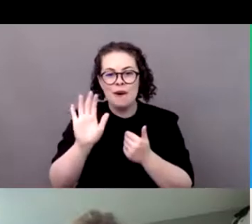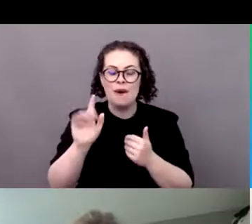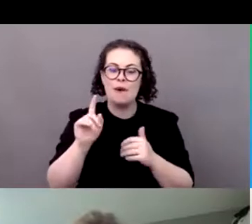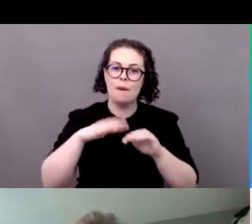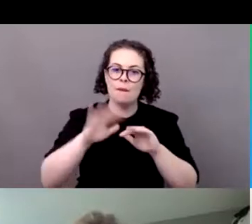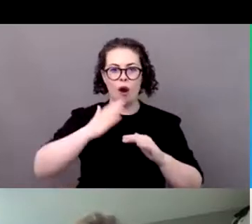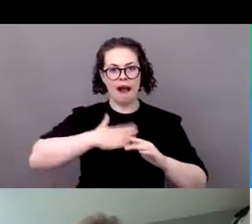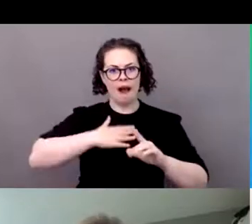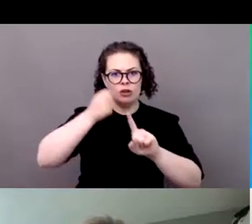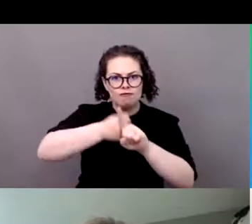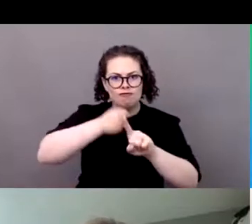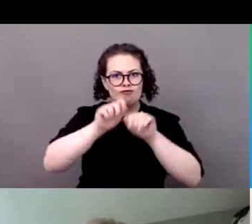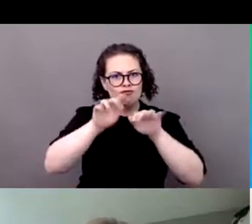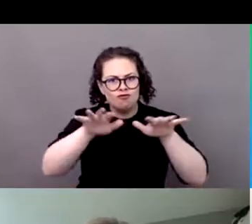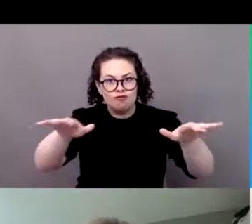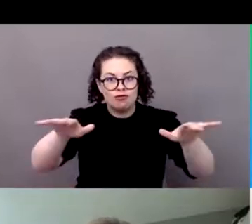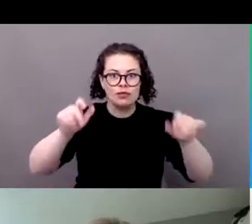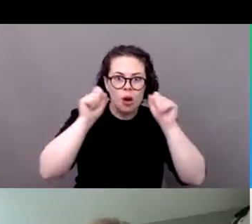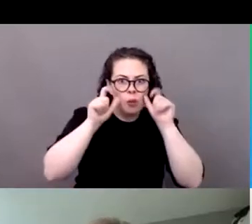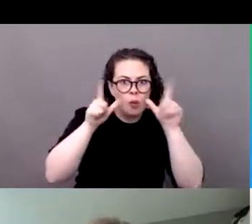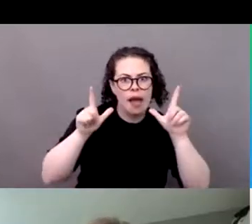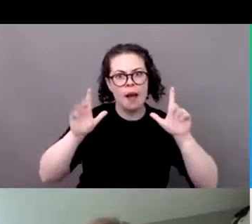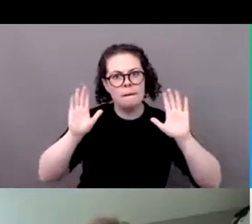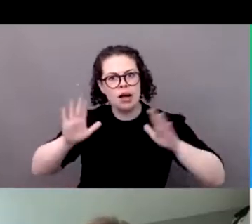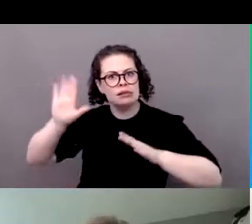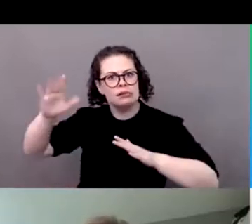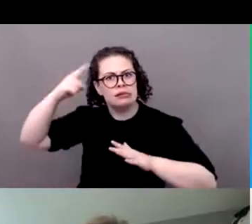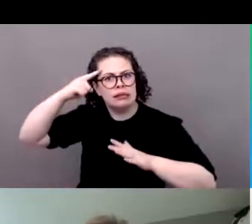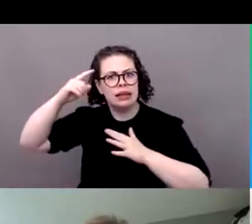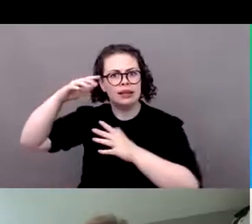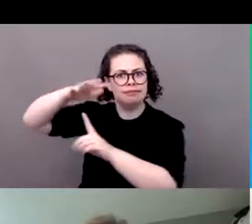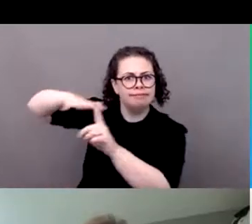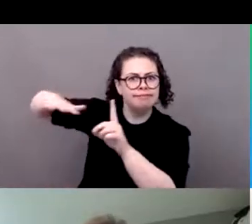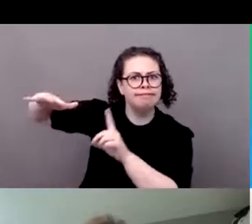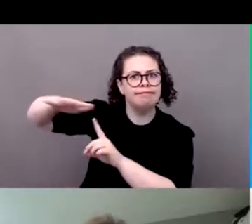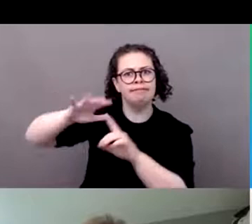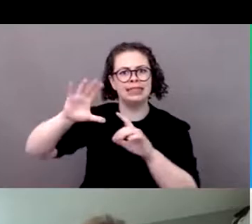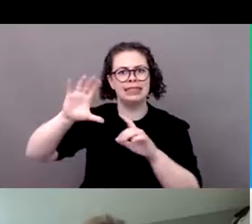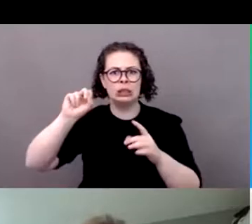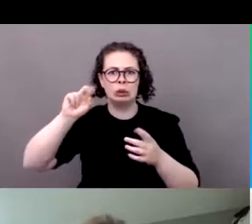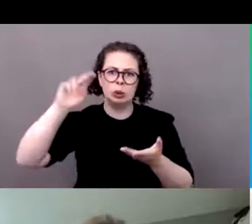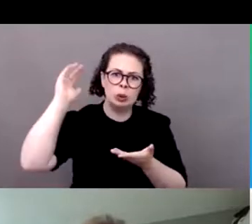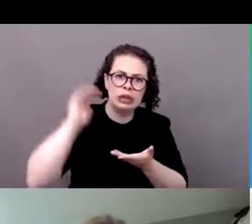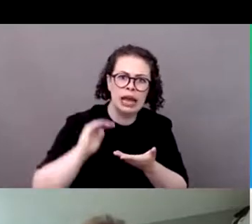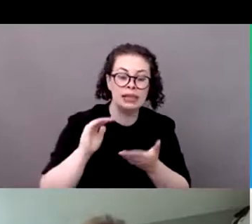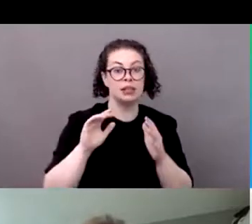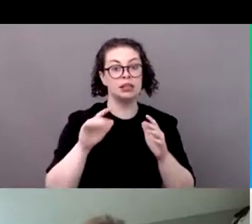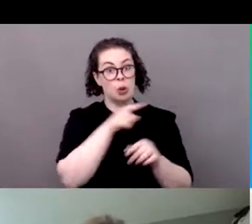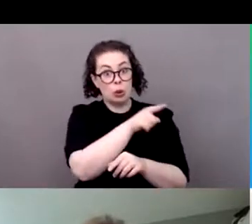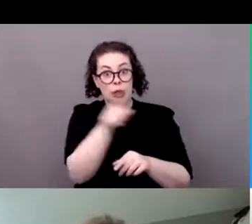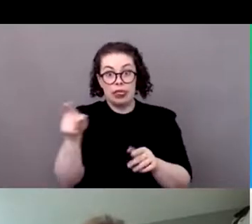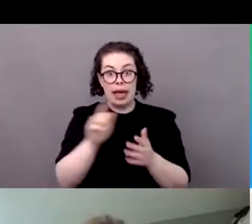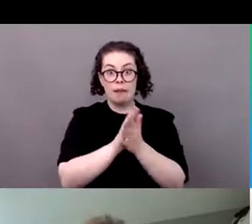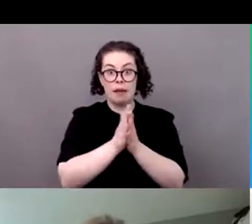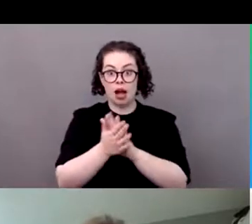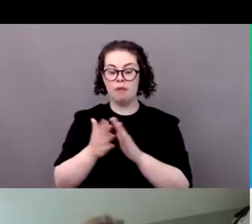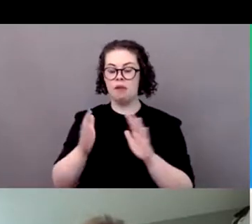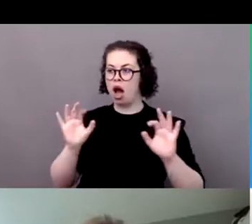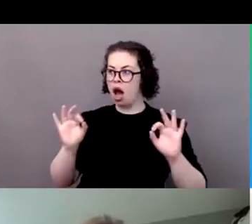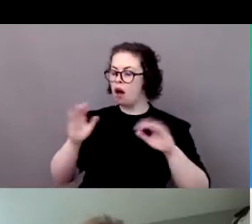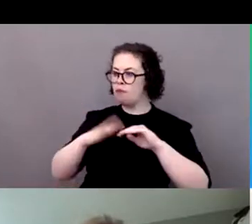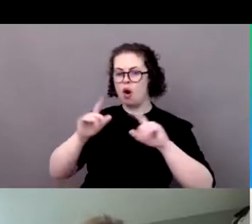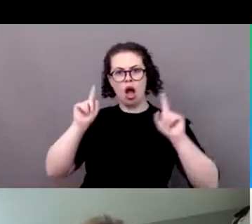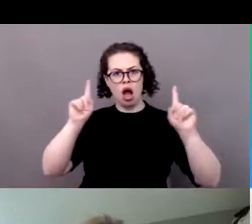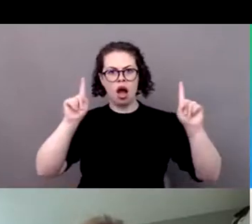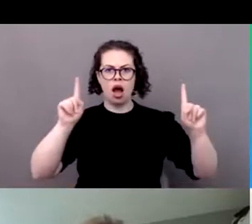campaign that will be behind the project and to raise the awareness that on supporters that will become active players in this